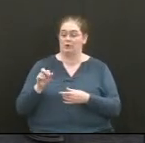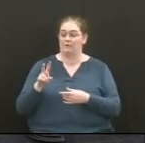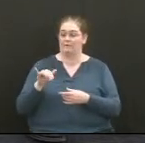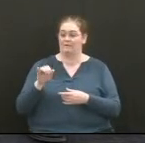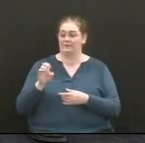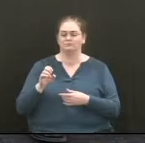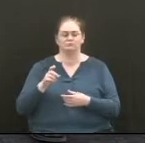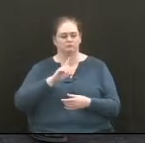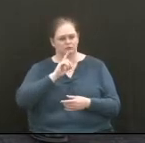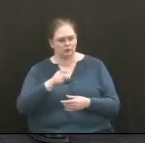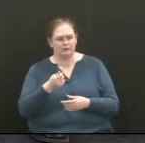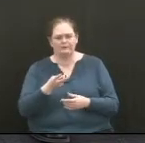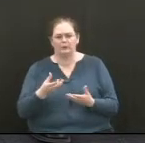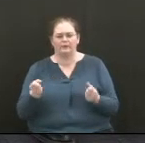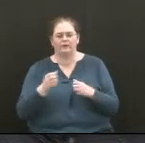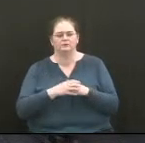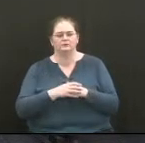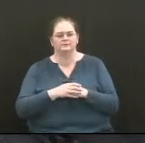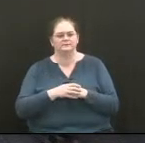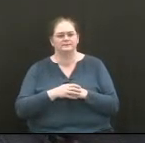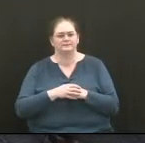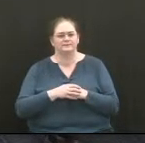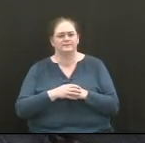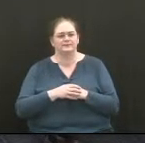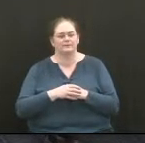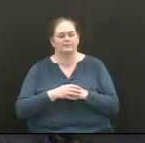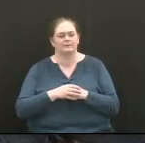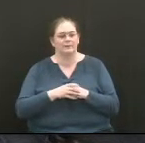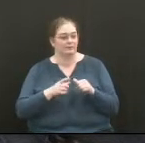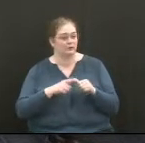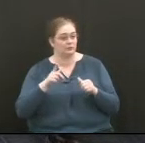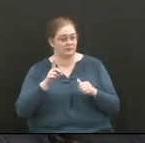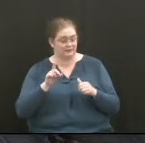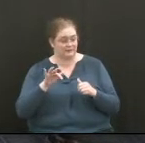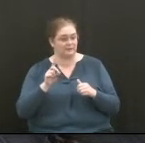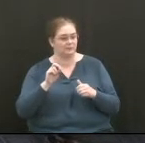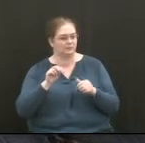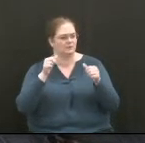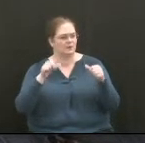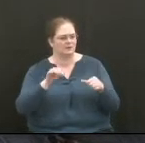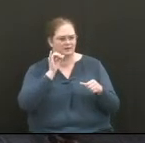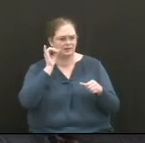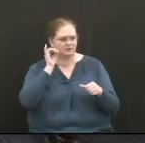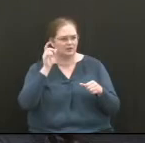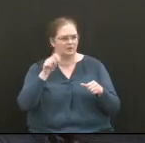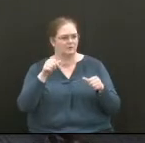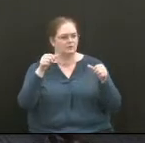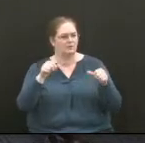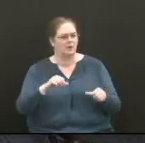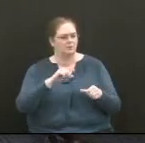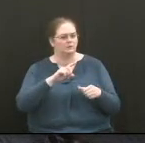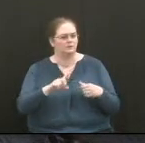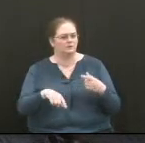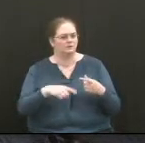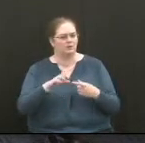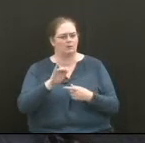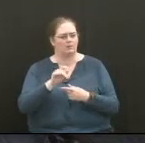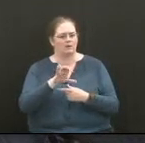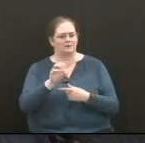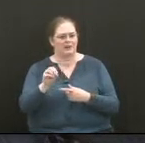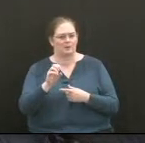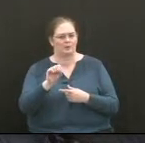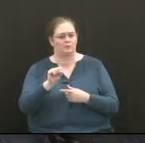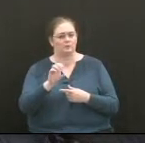just a couple things. First, you know, we did post, I know yesterday was a post on the Bucks County social